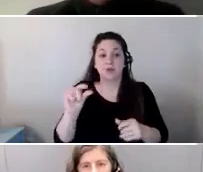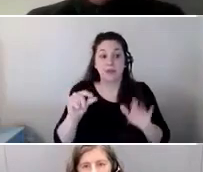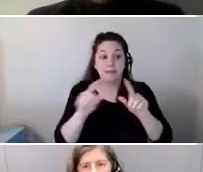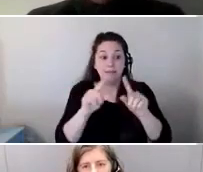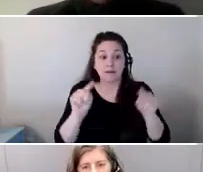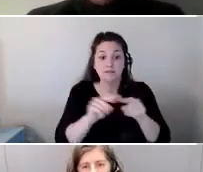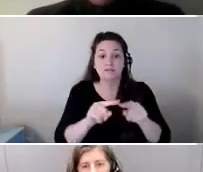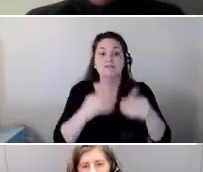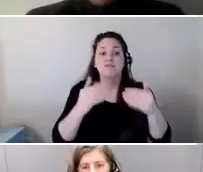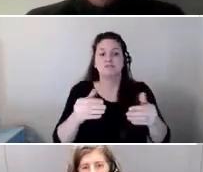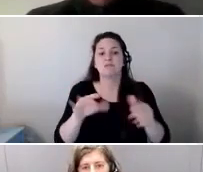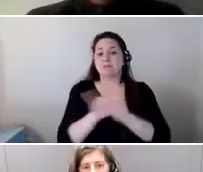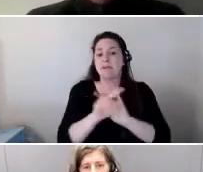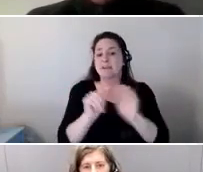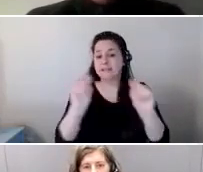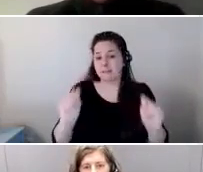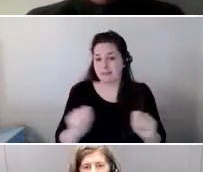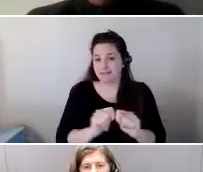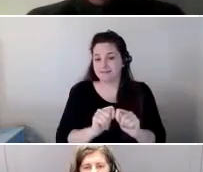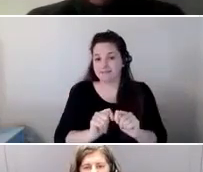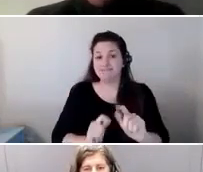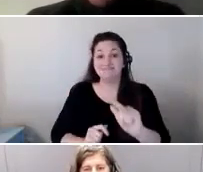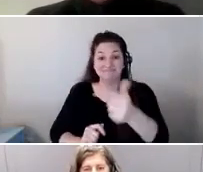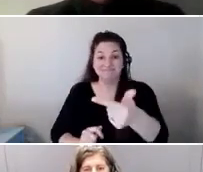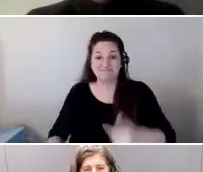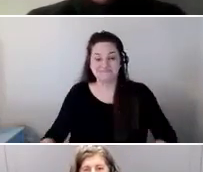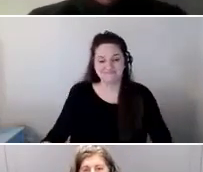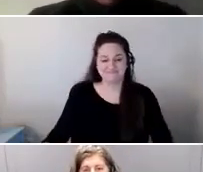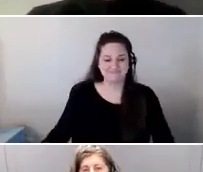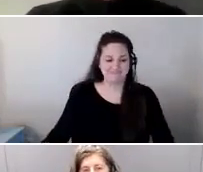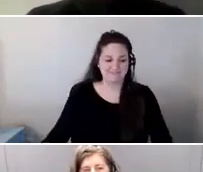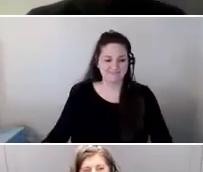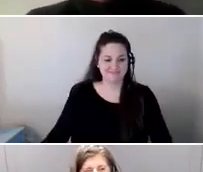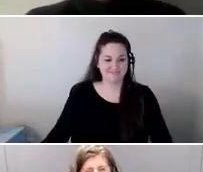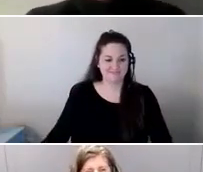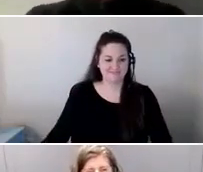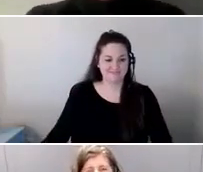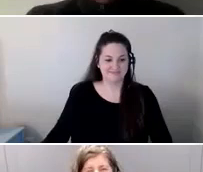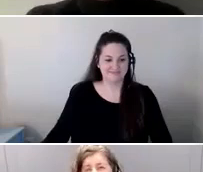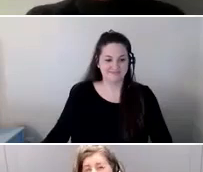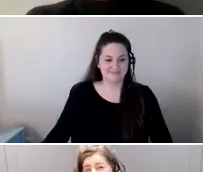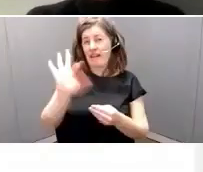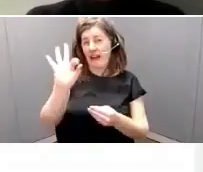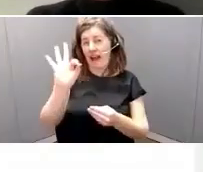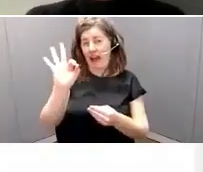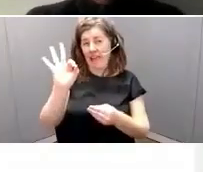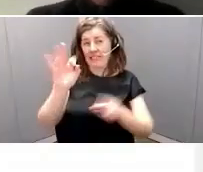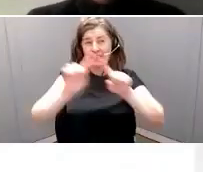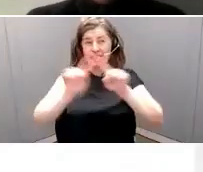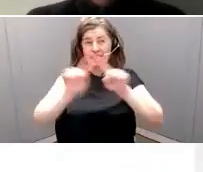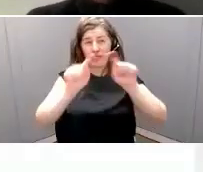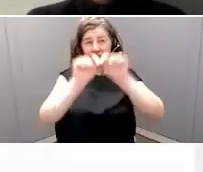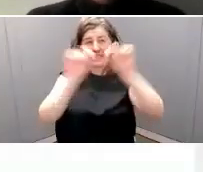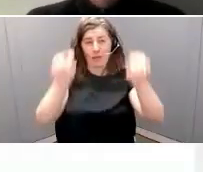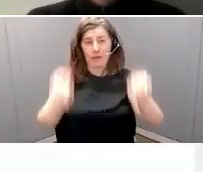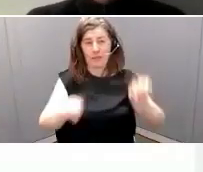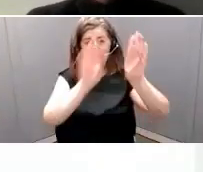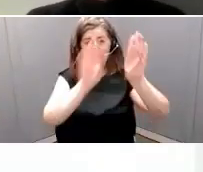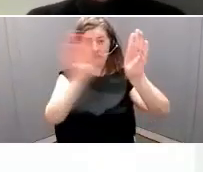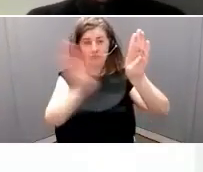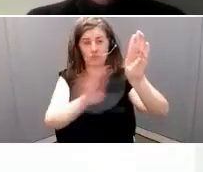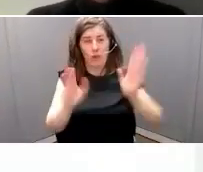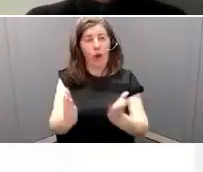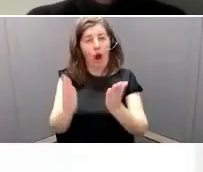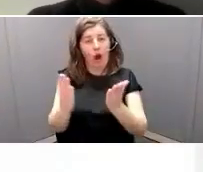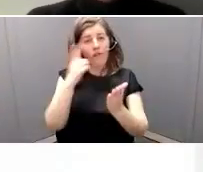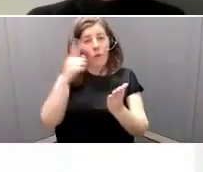template. Now, these are the 9 different templates that we offer all of our end